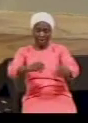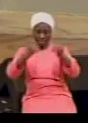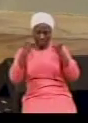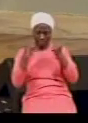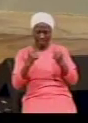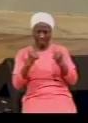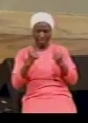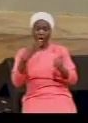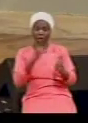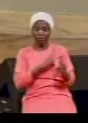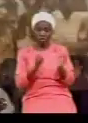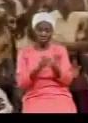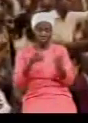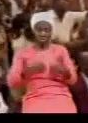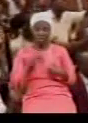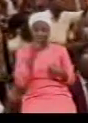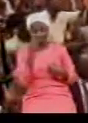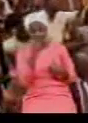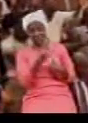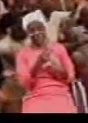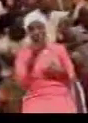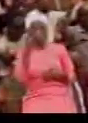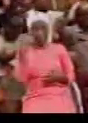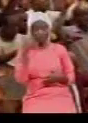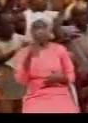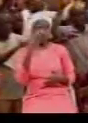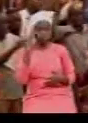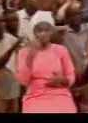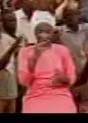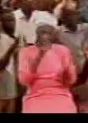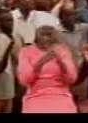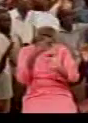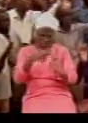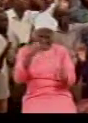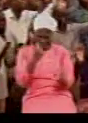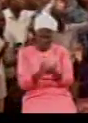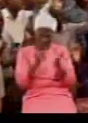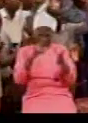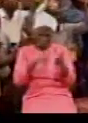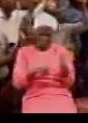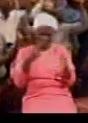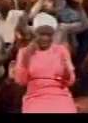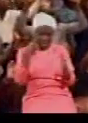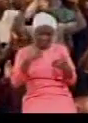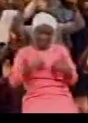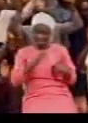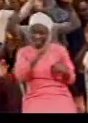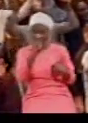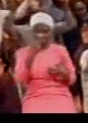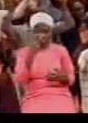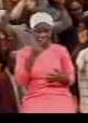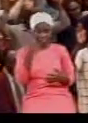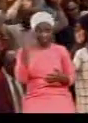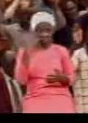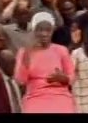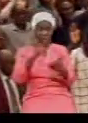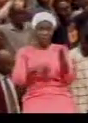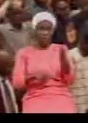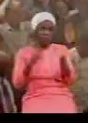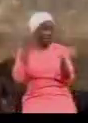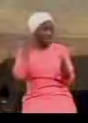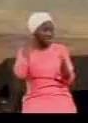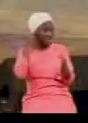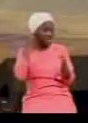seen before, you will see. What eyes have never seen, what ears have never